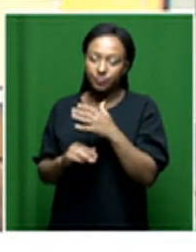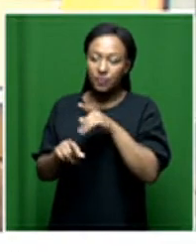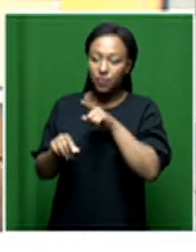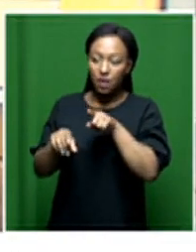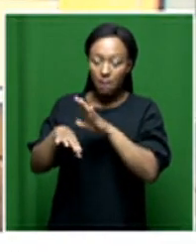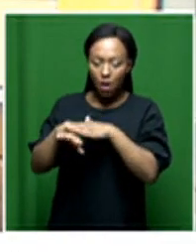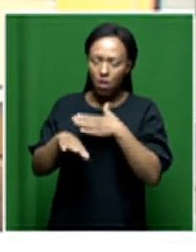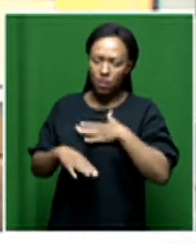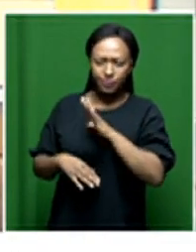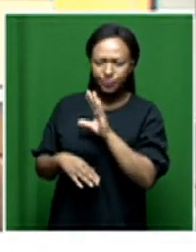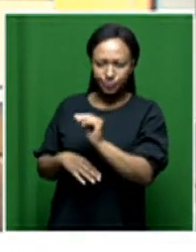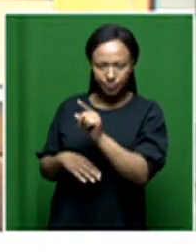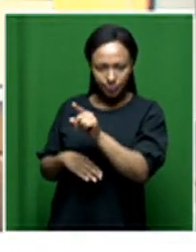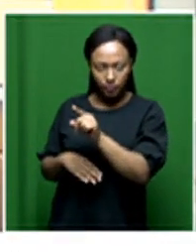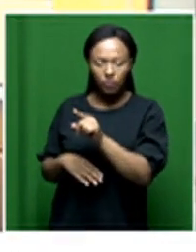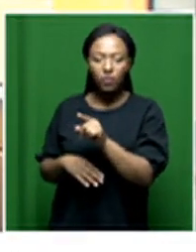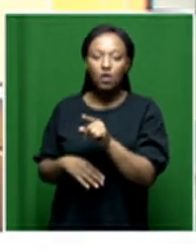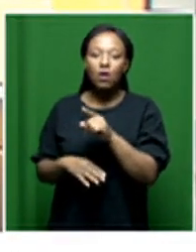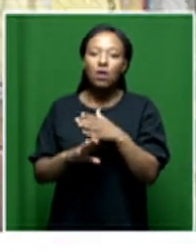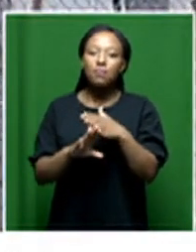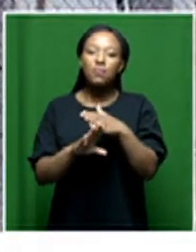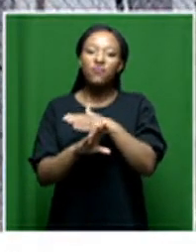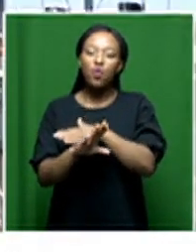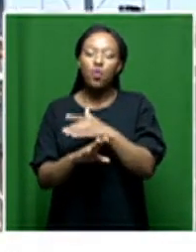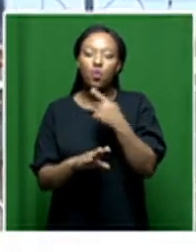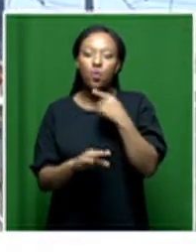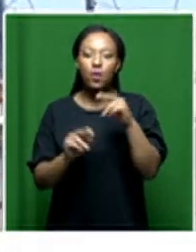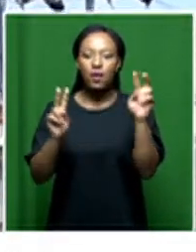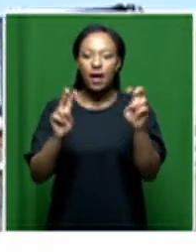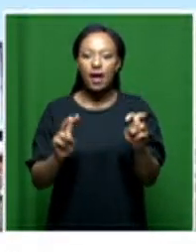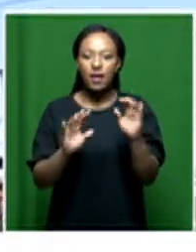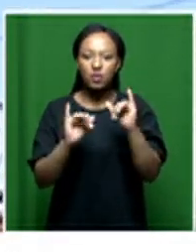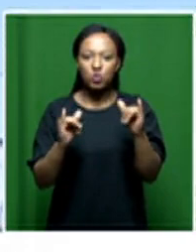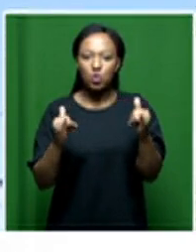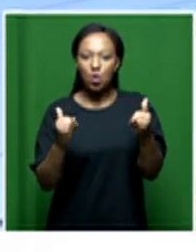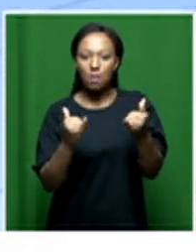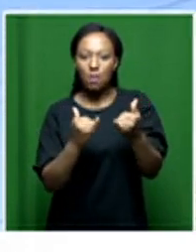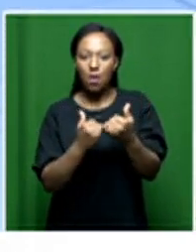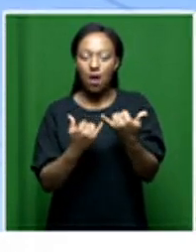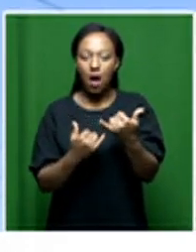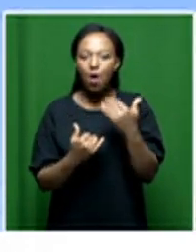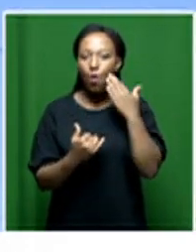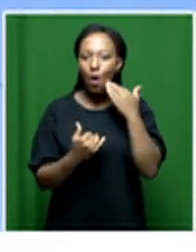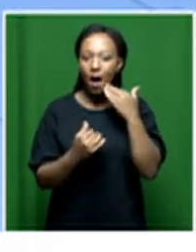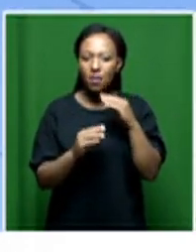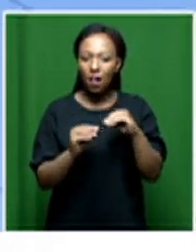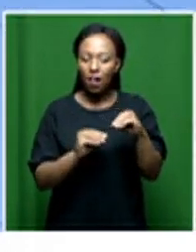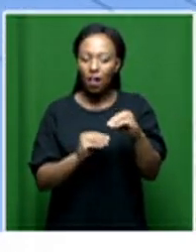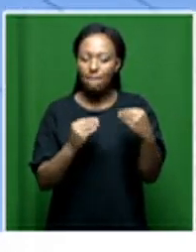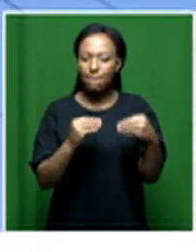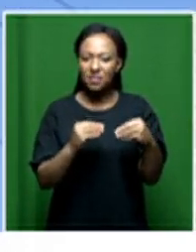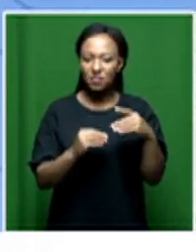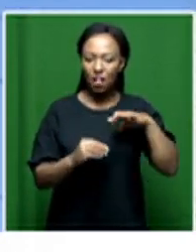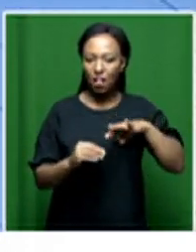also a little bit about the issue of Eskom still enjoying a monopoly, because this was brought up during the webinar